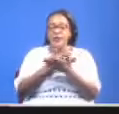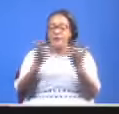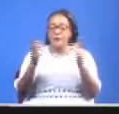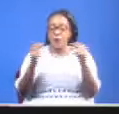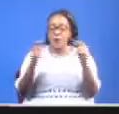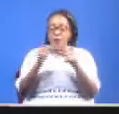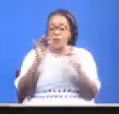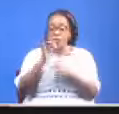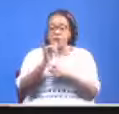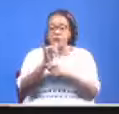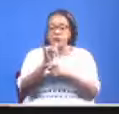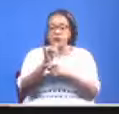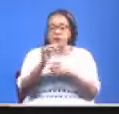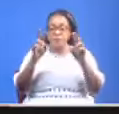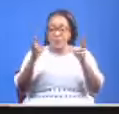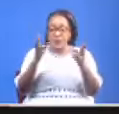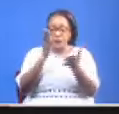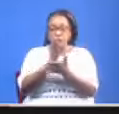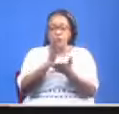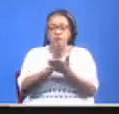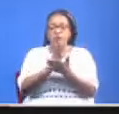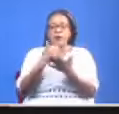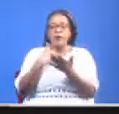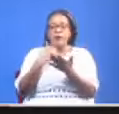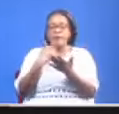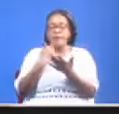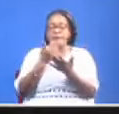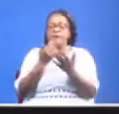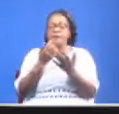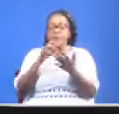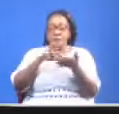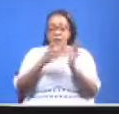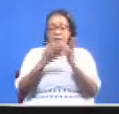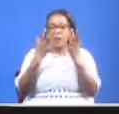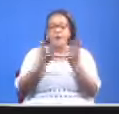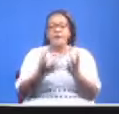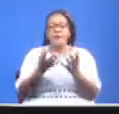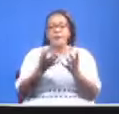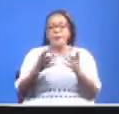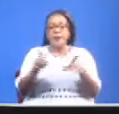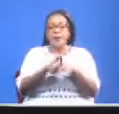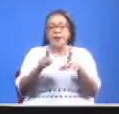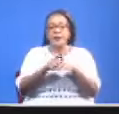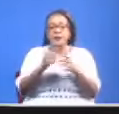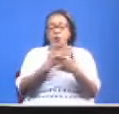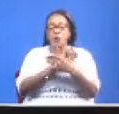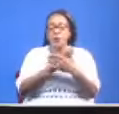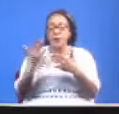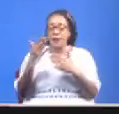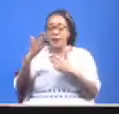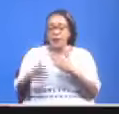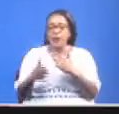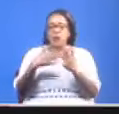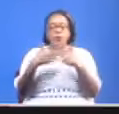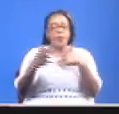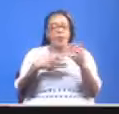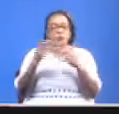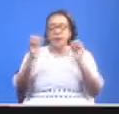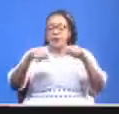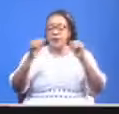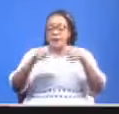in those brackets are heavily contested. Now, what this means is that as the week came to an end without agreement or